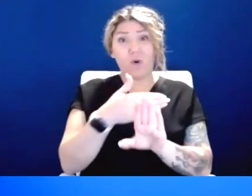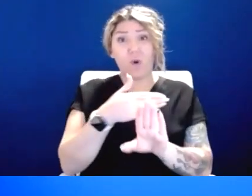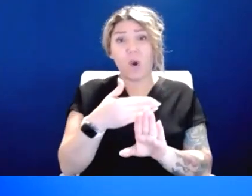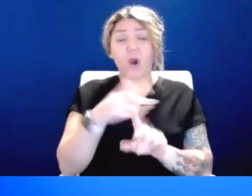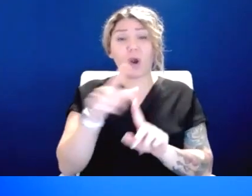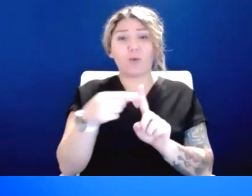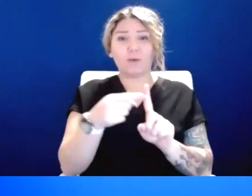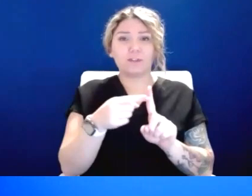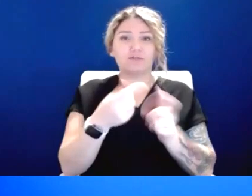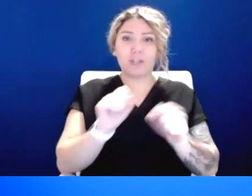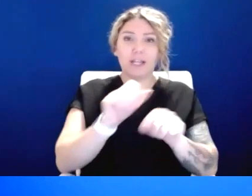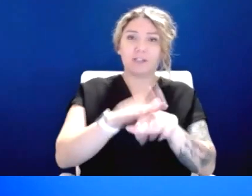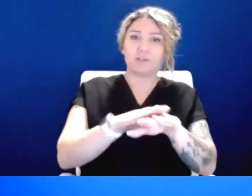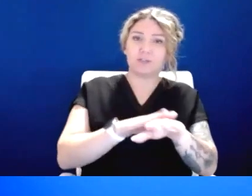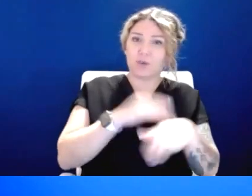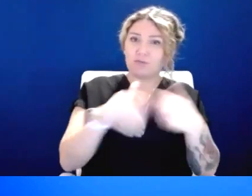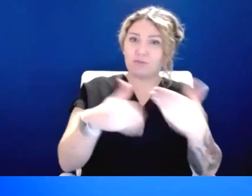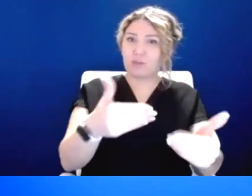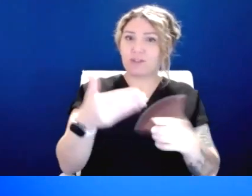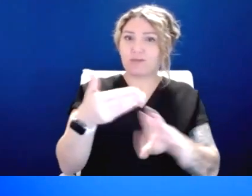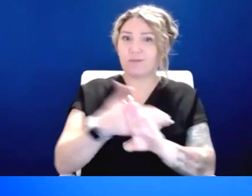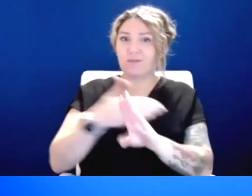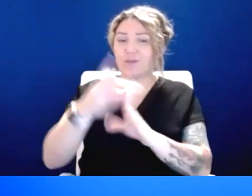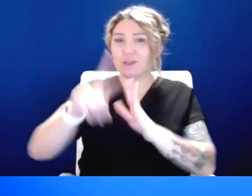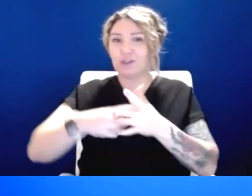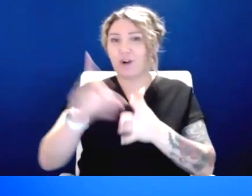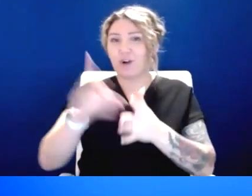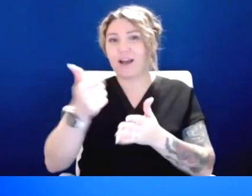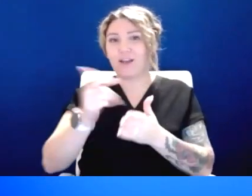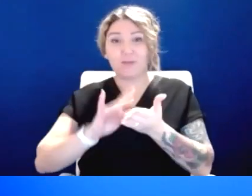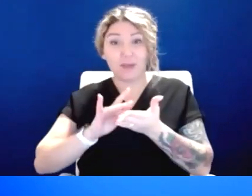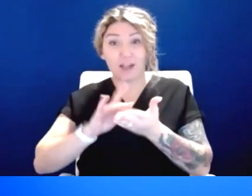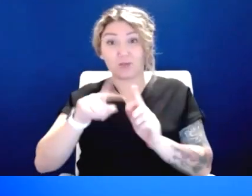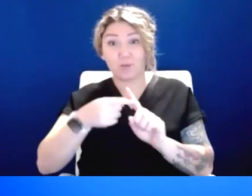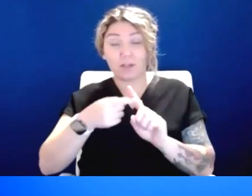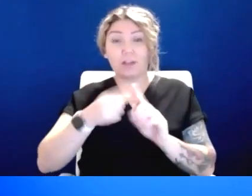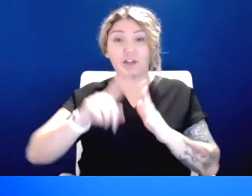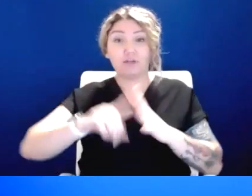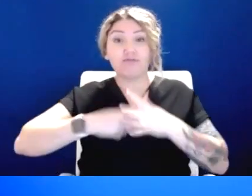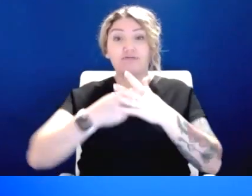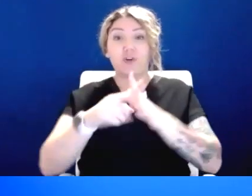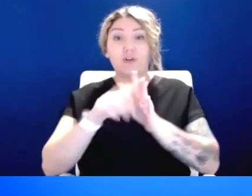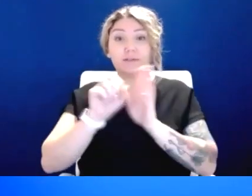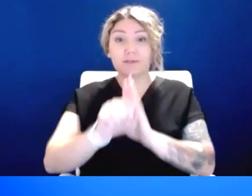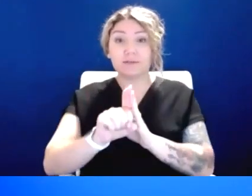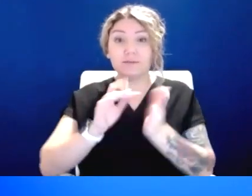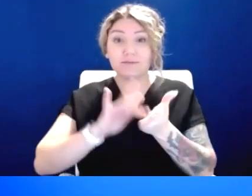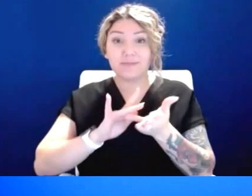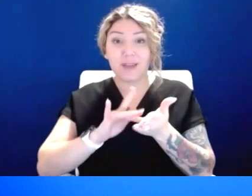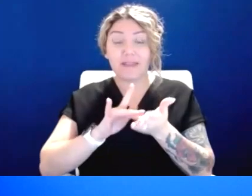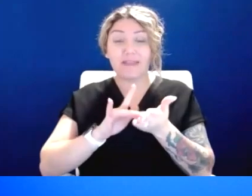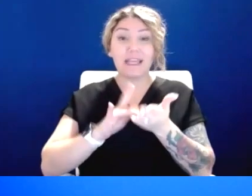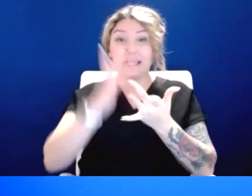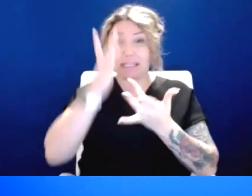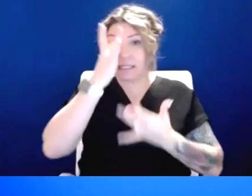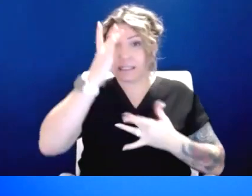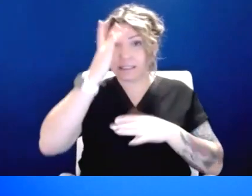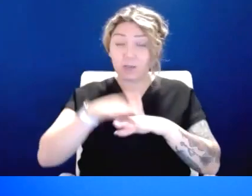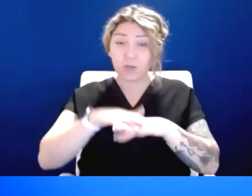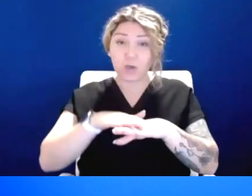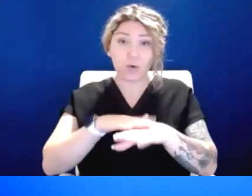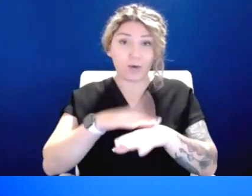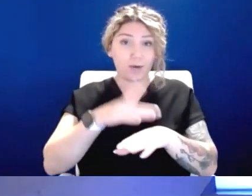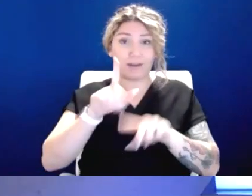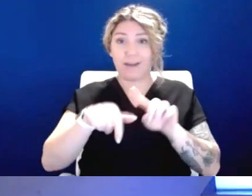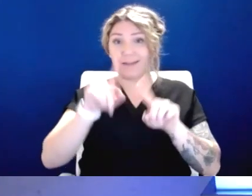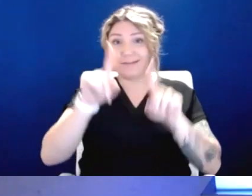slow the progression before they start any other drugs. Once they start symptomatic drugs, some of the disease-slowing drugs we cannot test in these